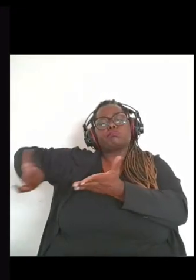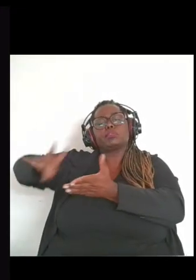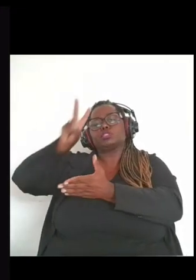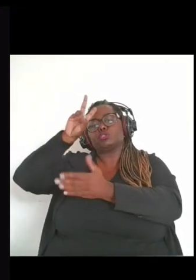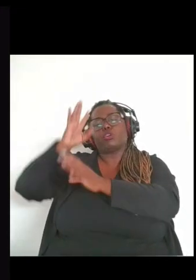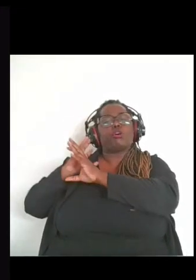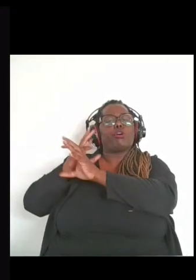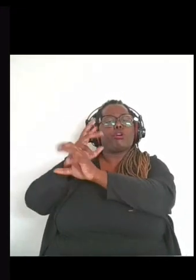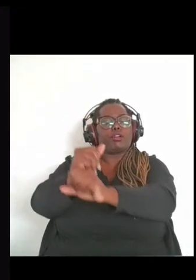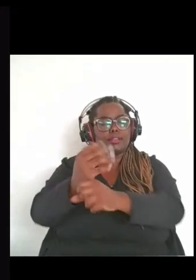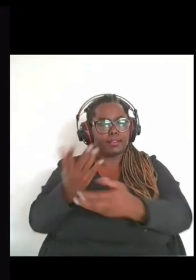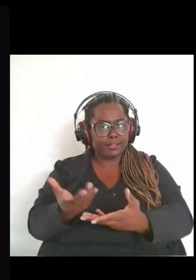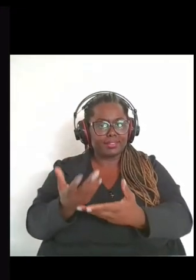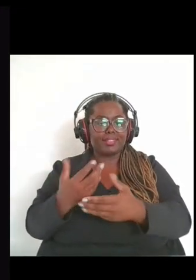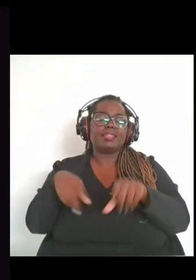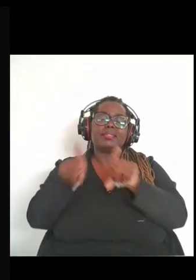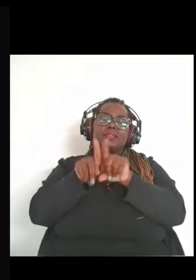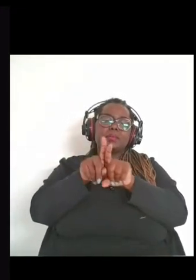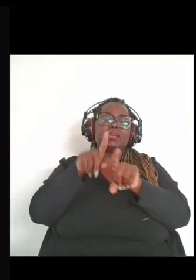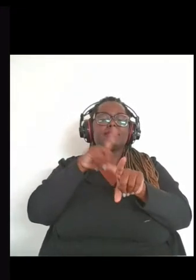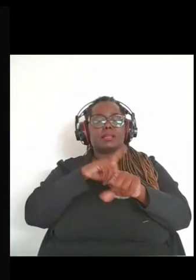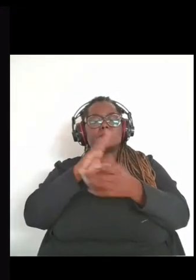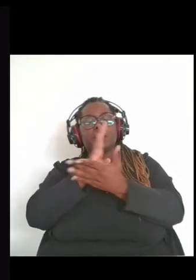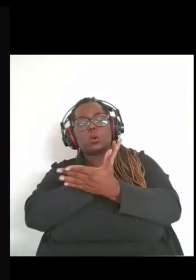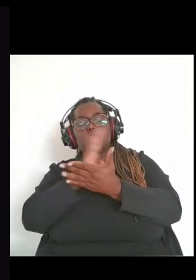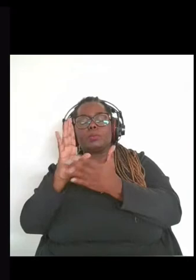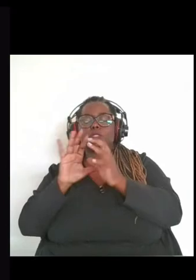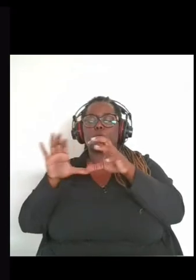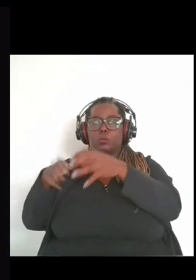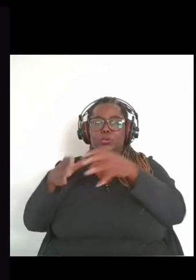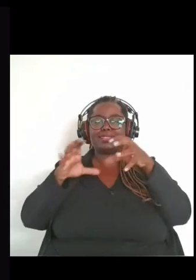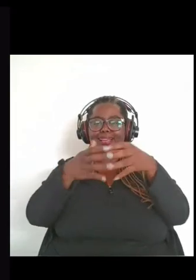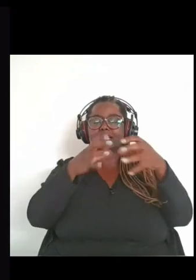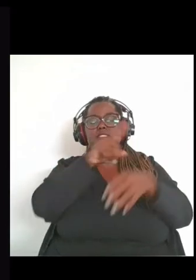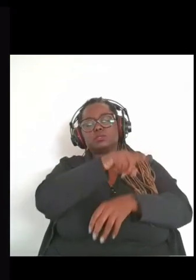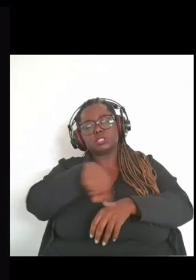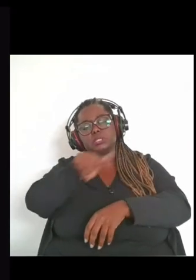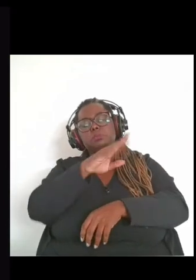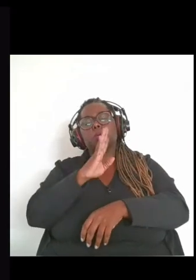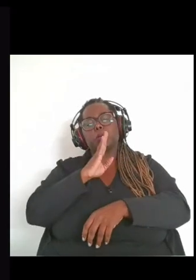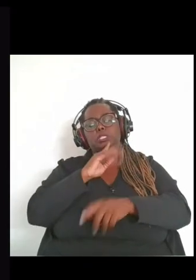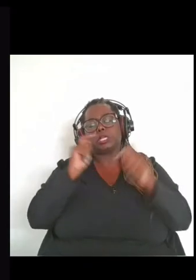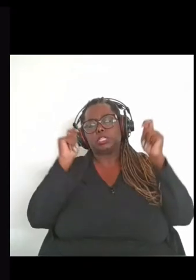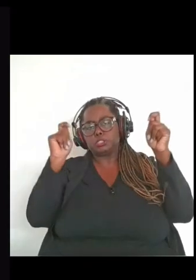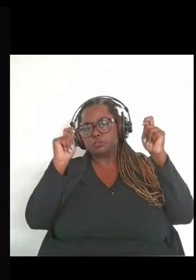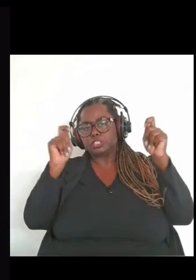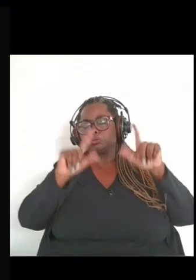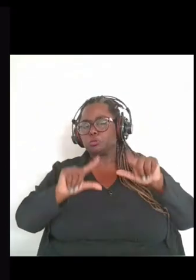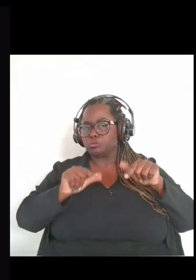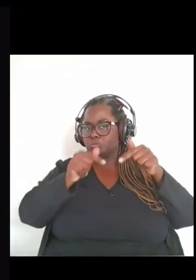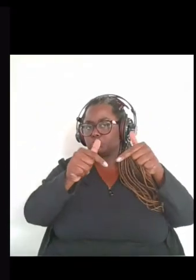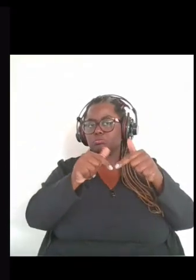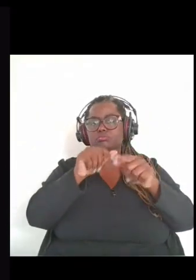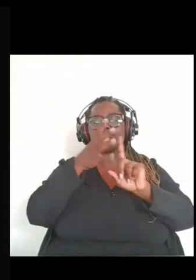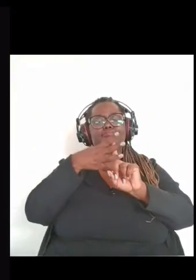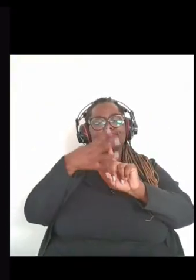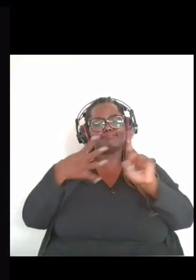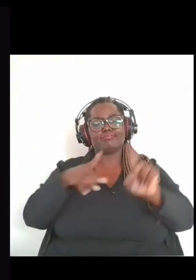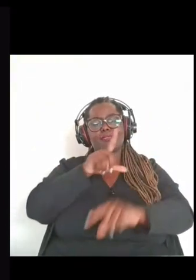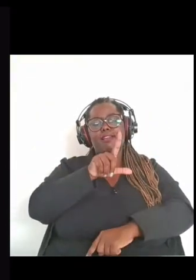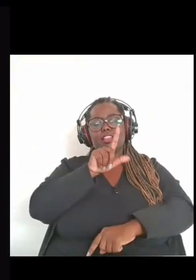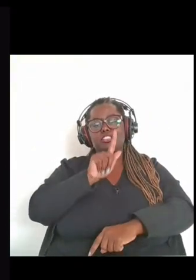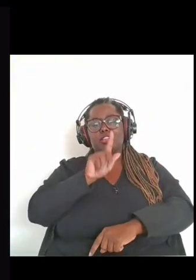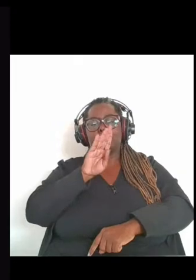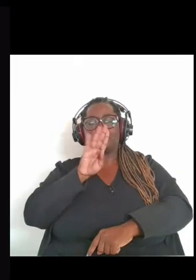activism so um so using using the term would then also